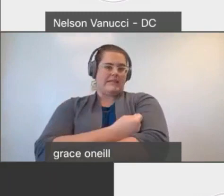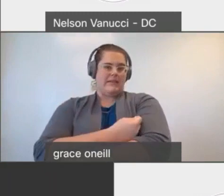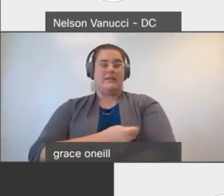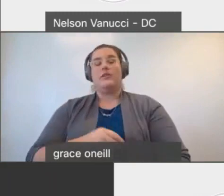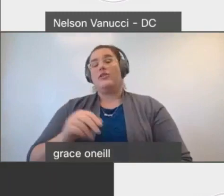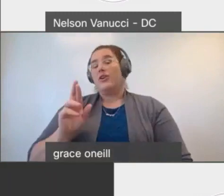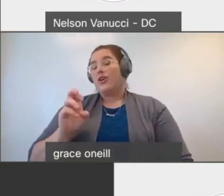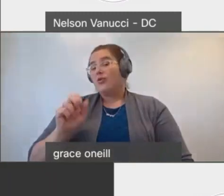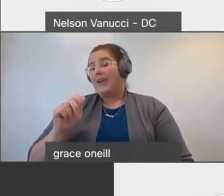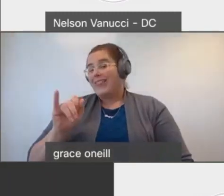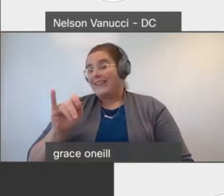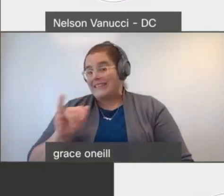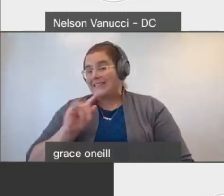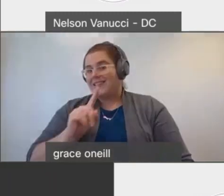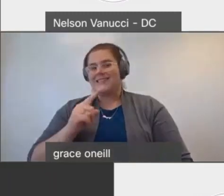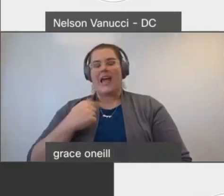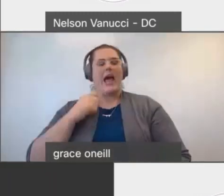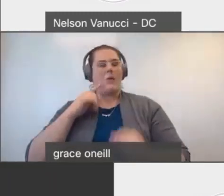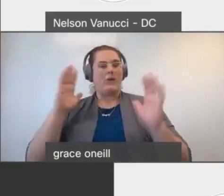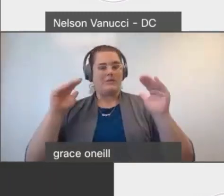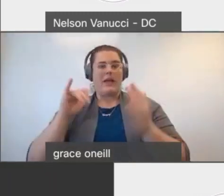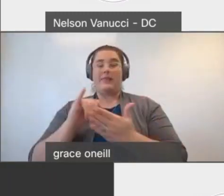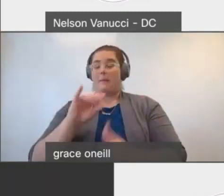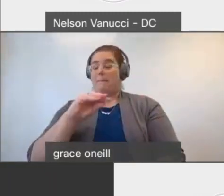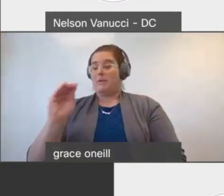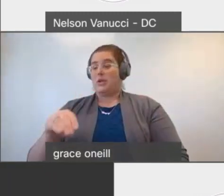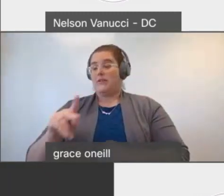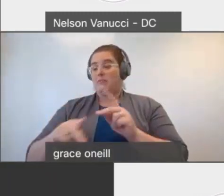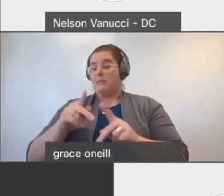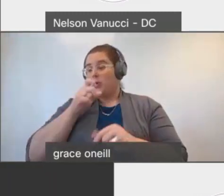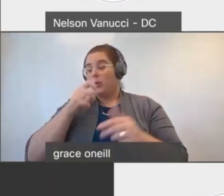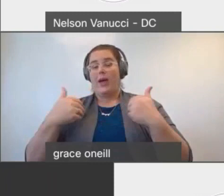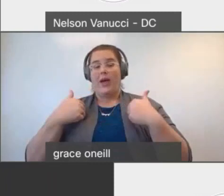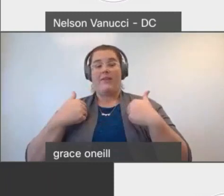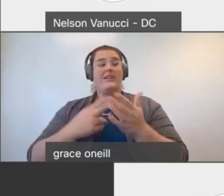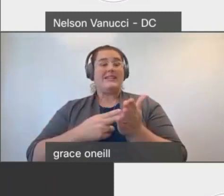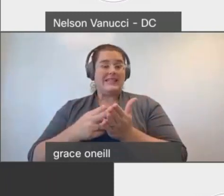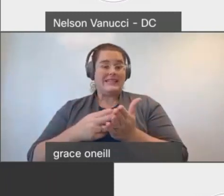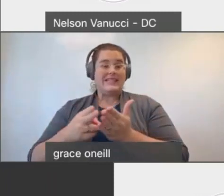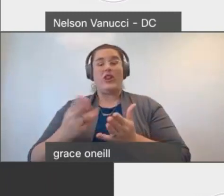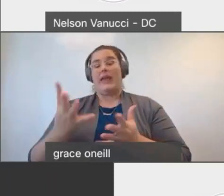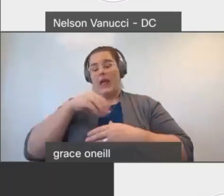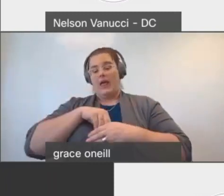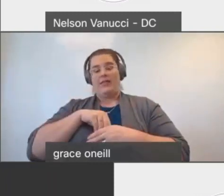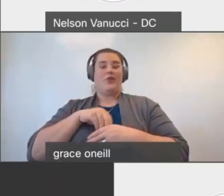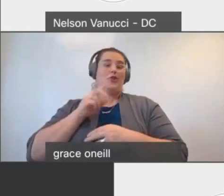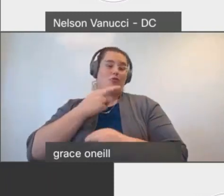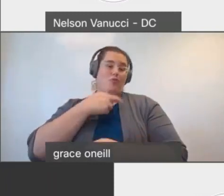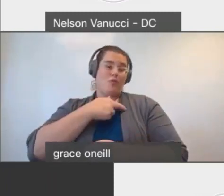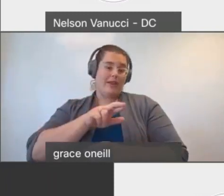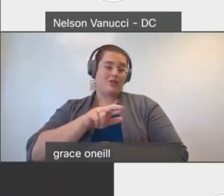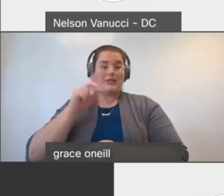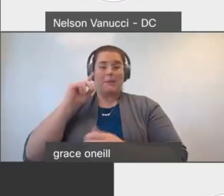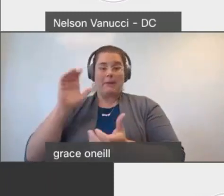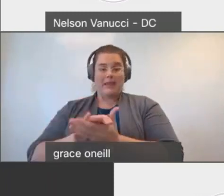is, I would expect the percentage of people who have a sincerely held religious belief or a